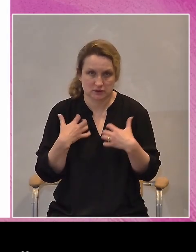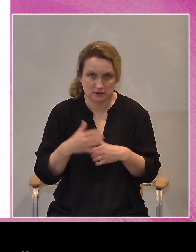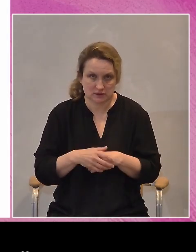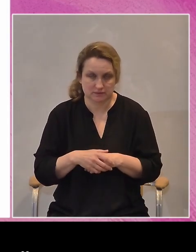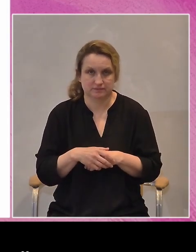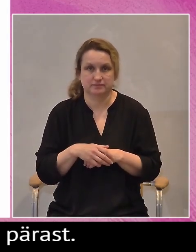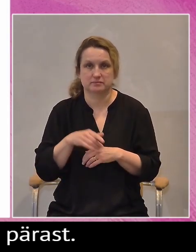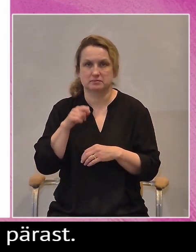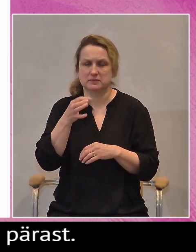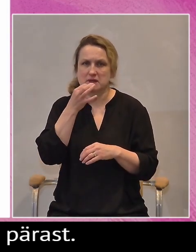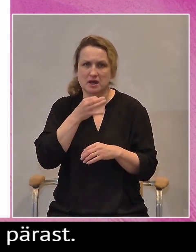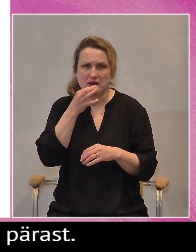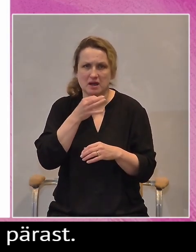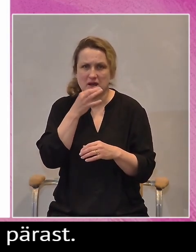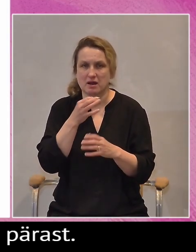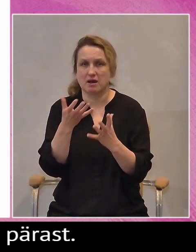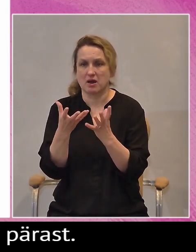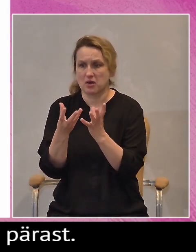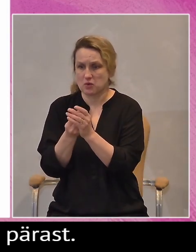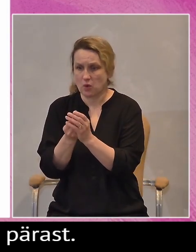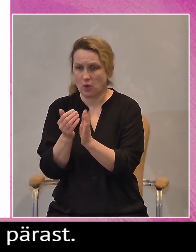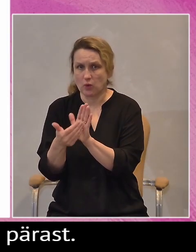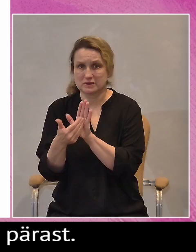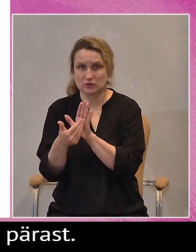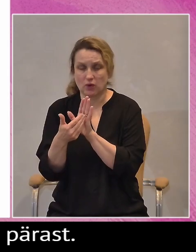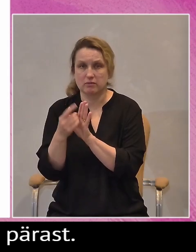thought that I had had a panic attack.